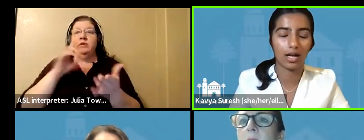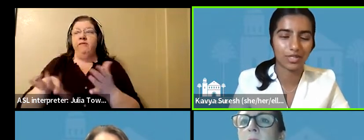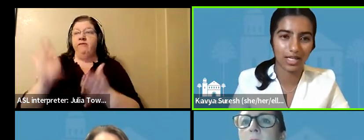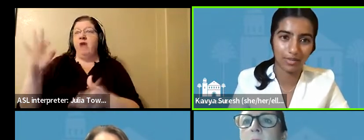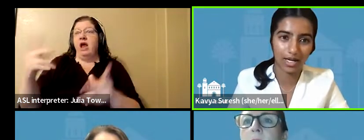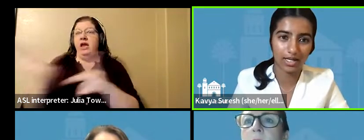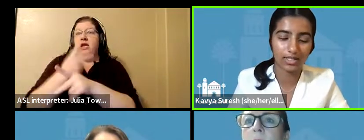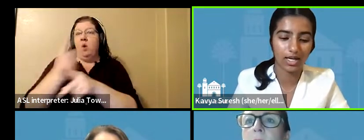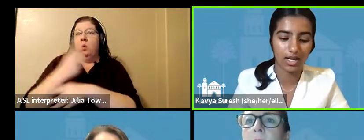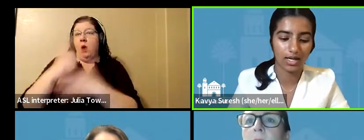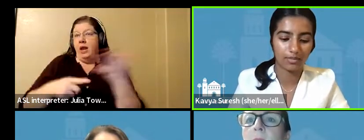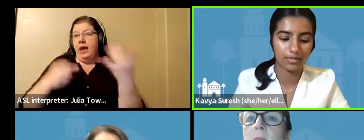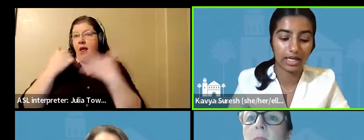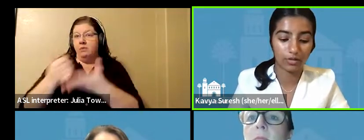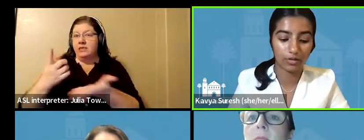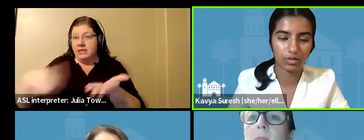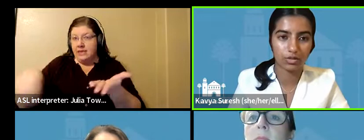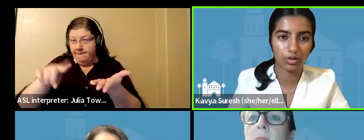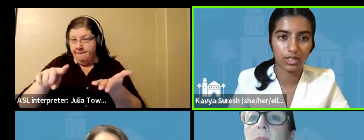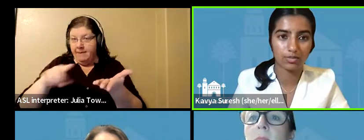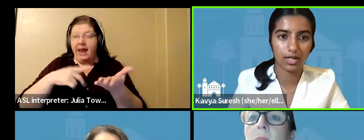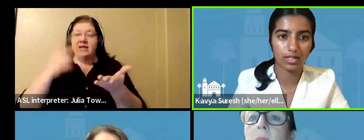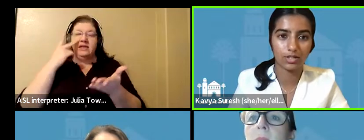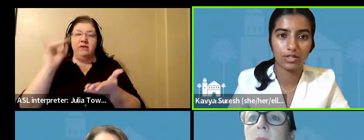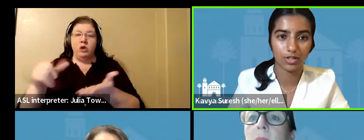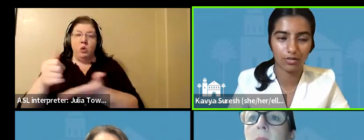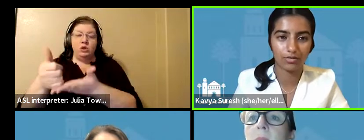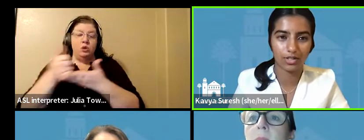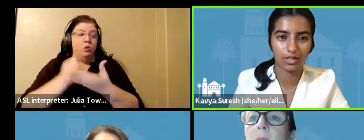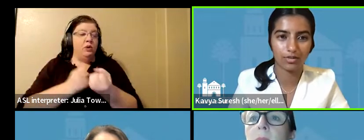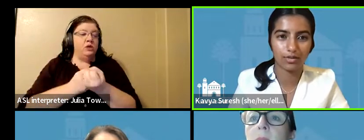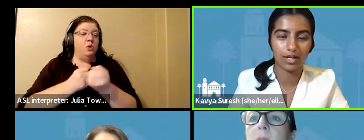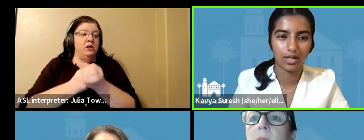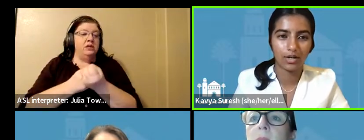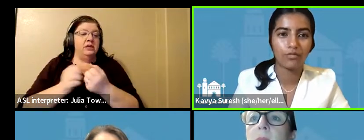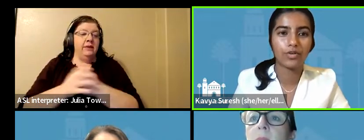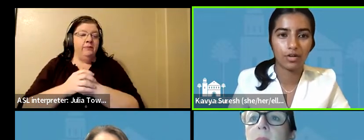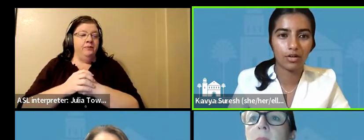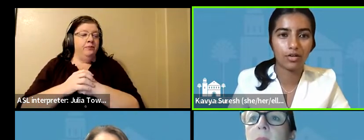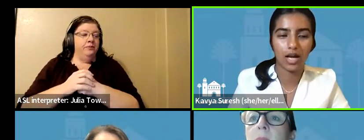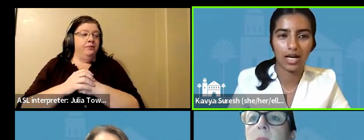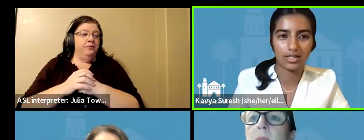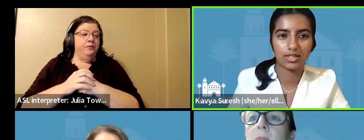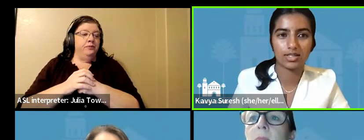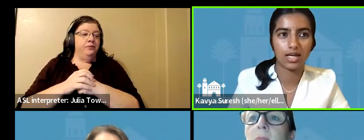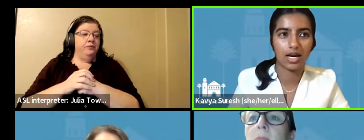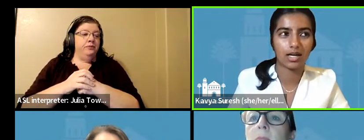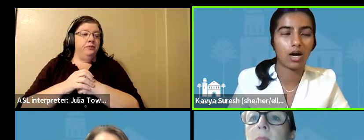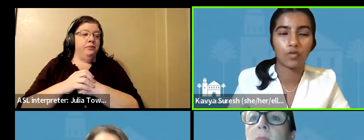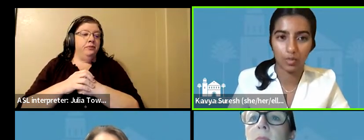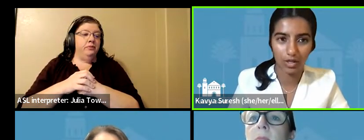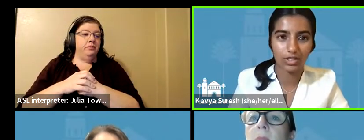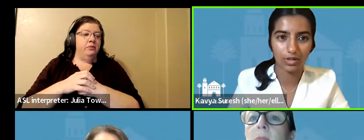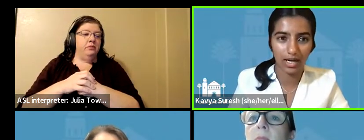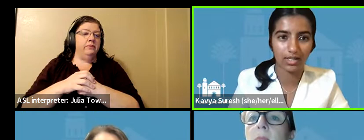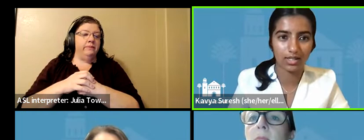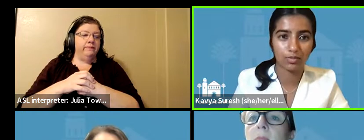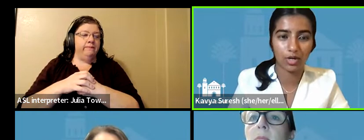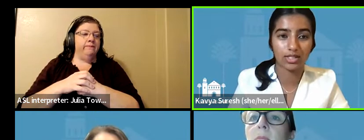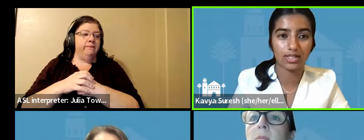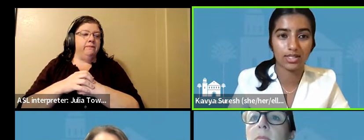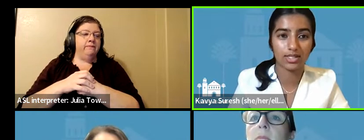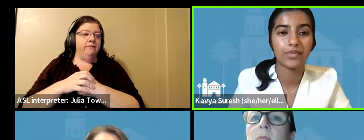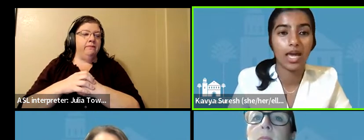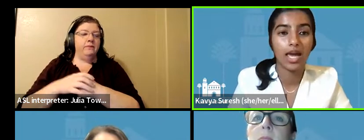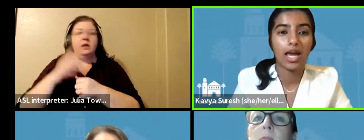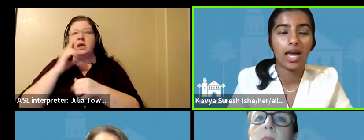or helps them, and seek out those resources, because you deserve to feel as comfortable as you can in this